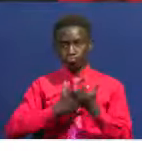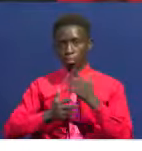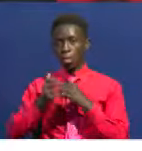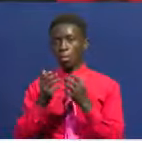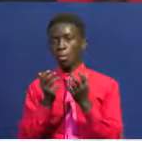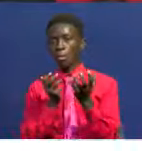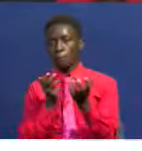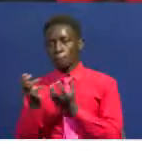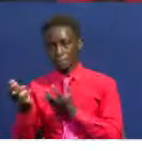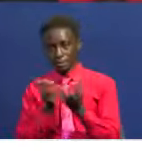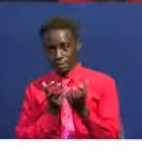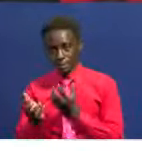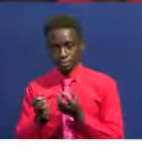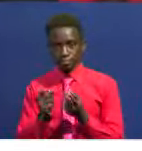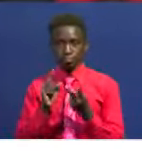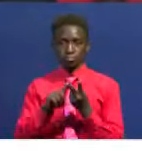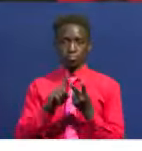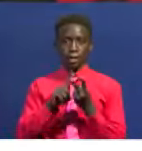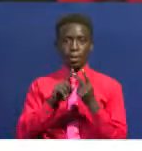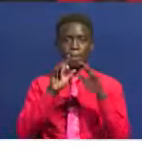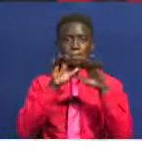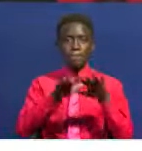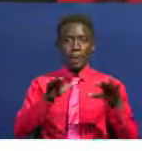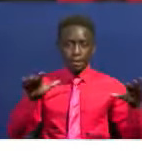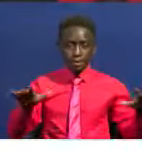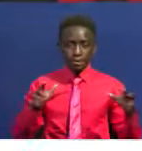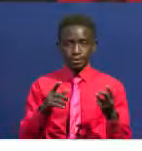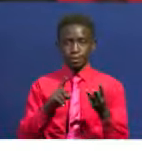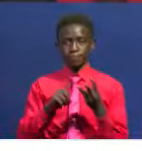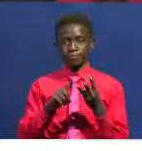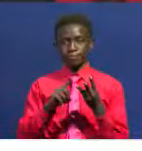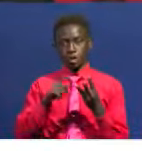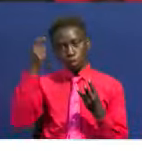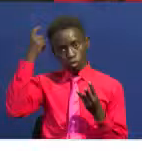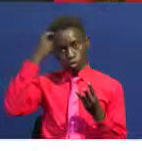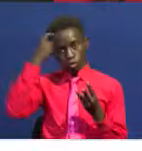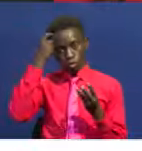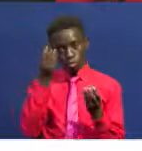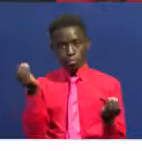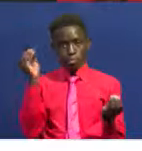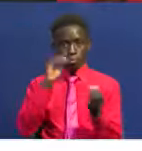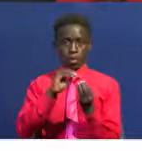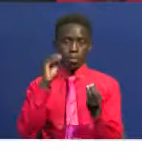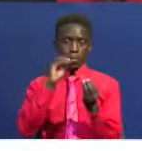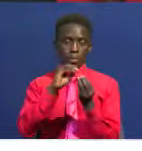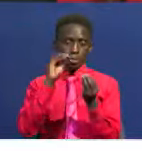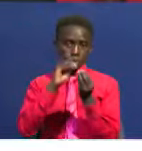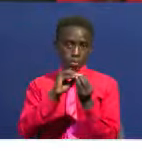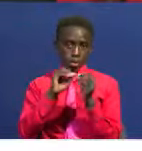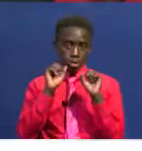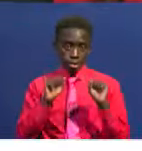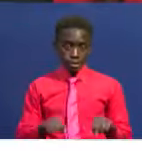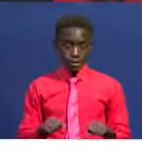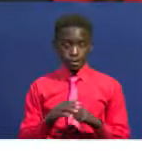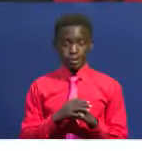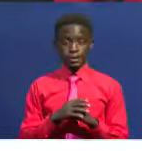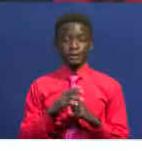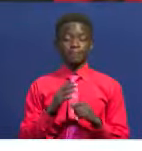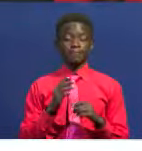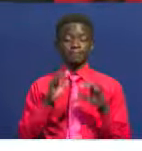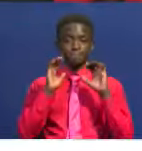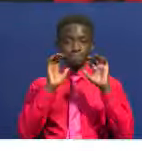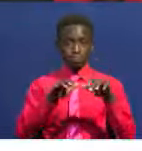markets and gain valuable knowledge on post-harvest management. Now over 700 farmers are in